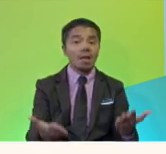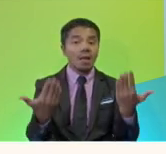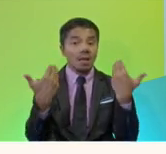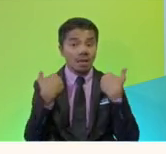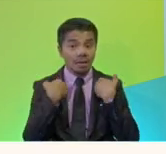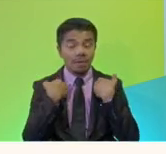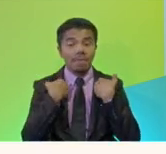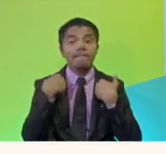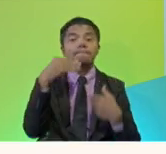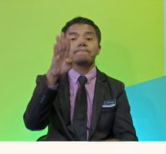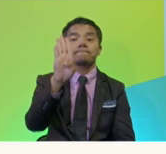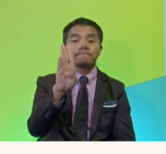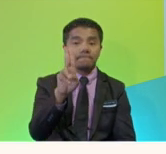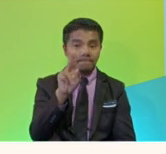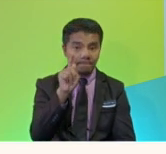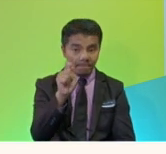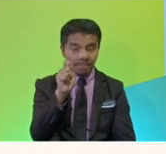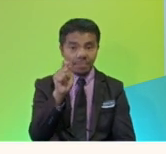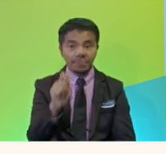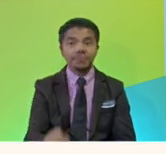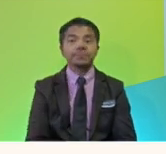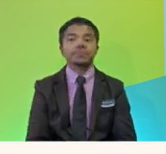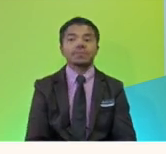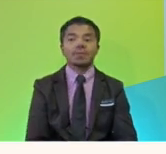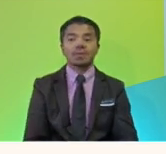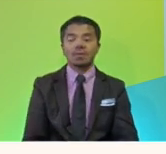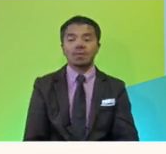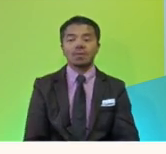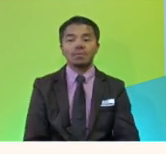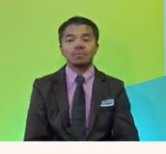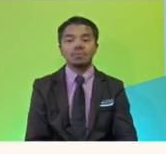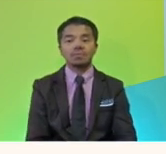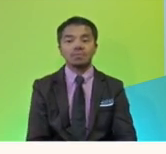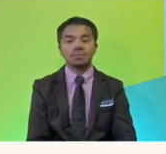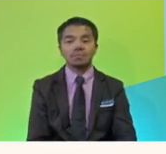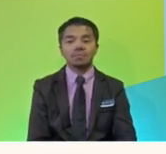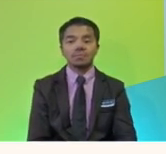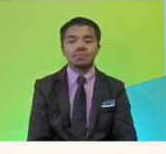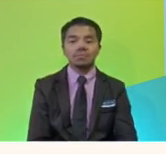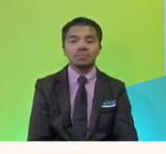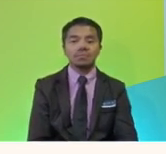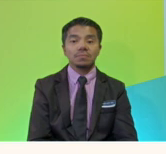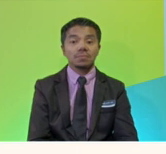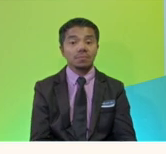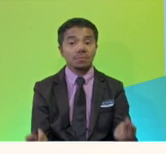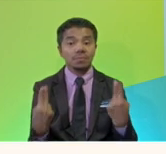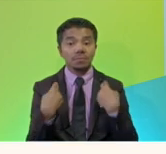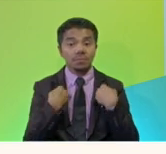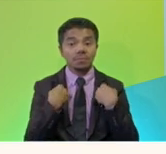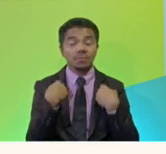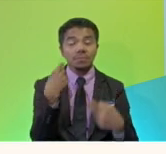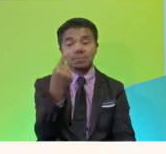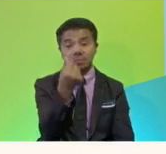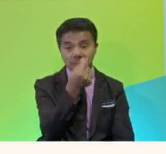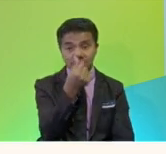are expensive. I already spend a lot of time and money taking my board to different beaches. So we know